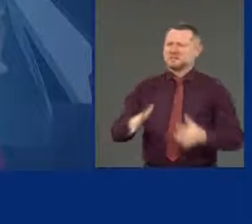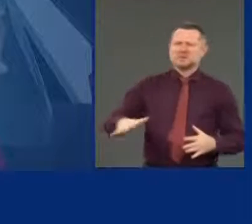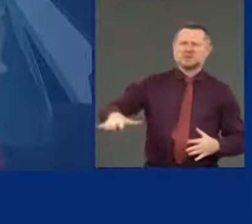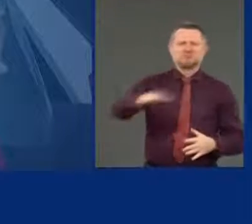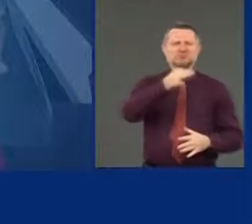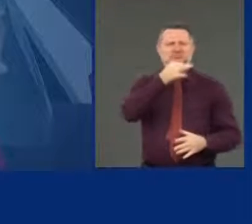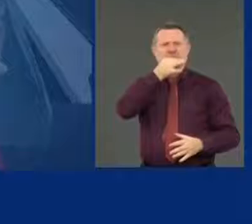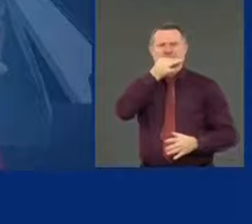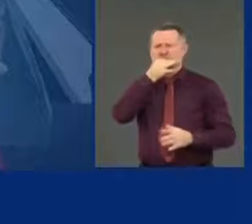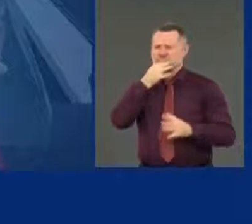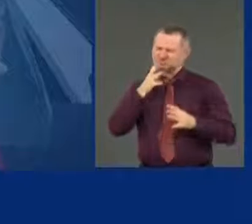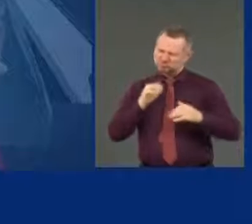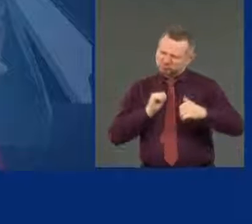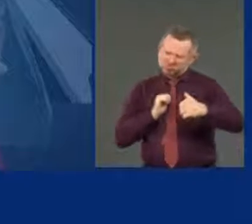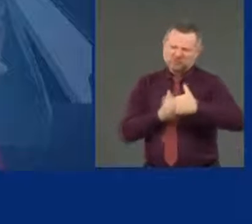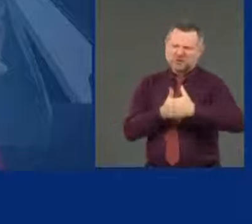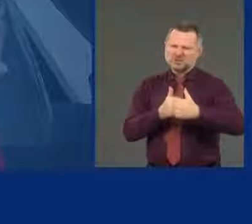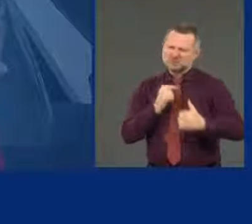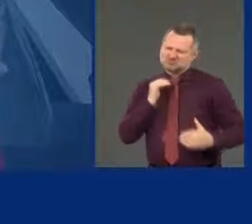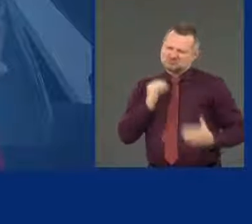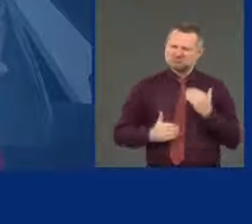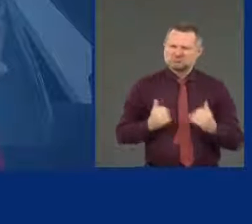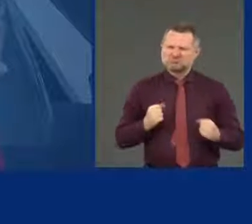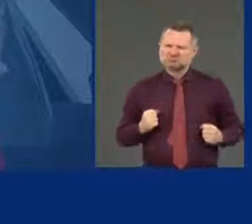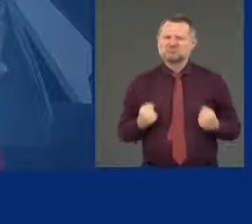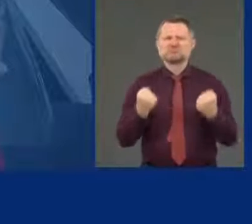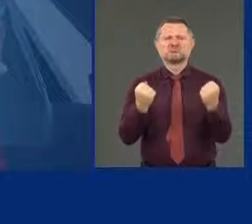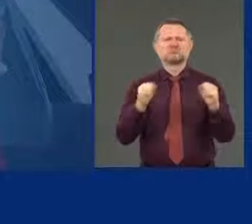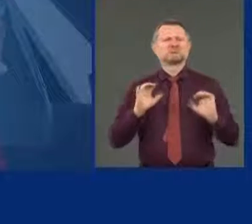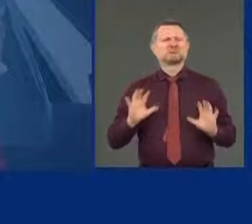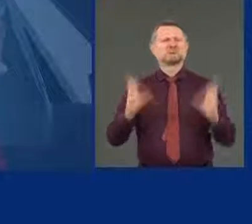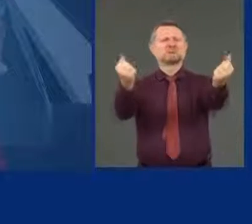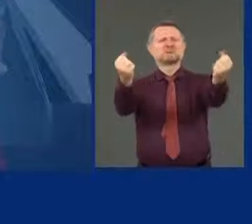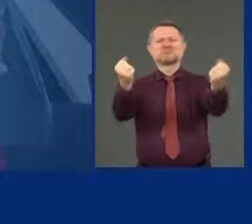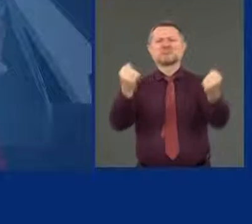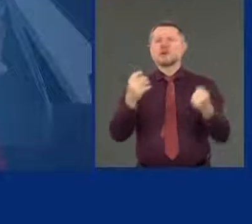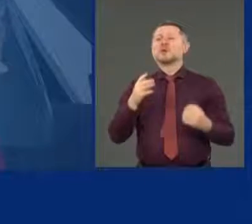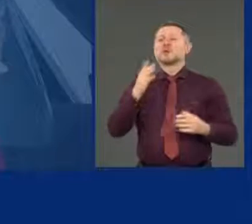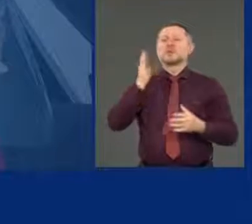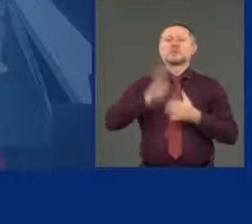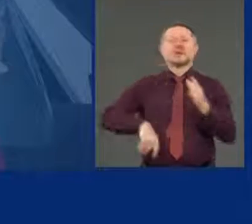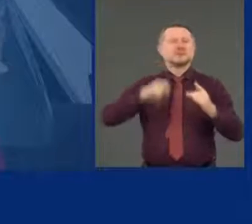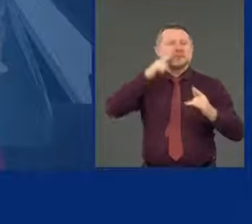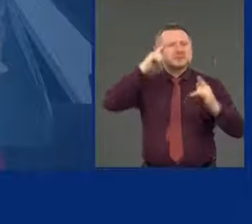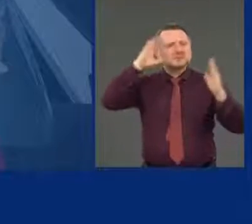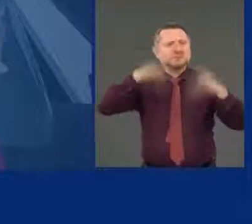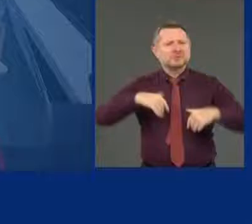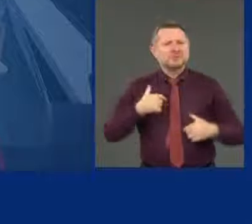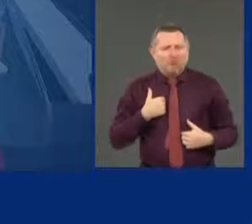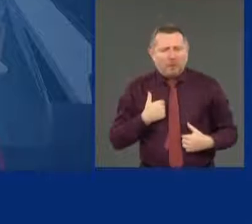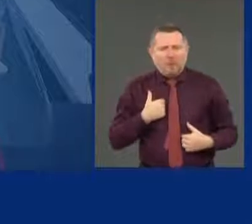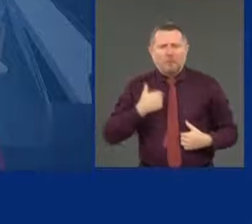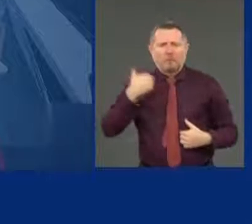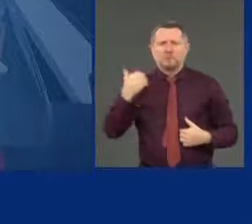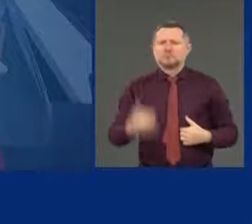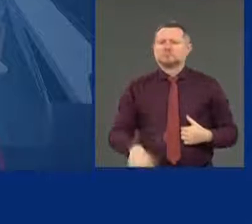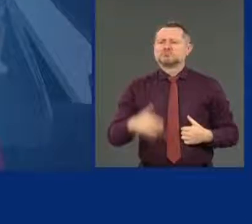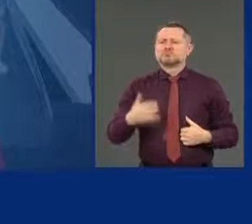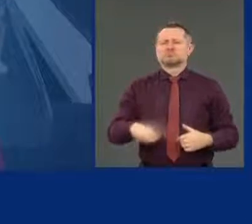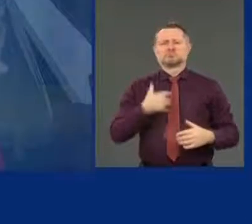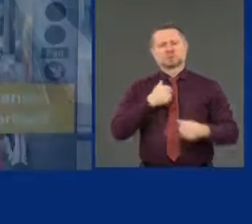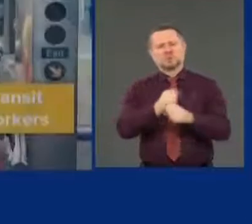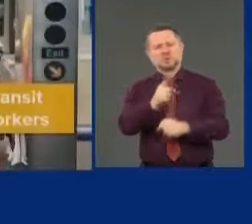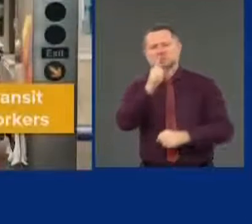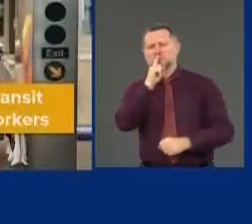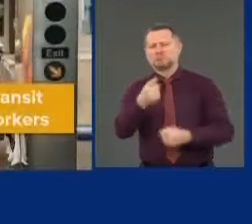the challenge, done more than anyone could ask, more than anyone could expect. And we want to make sure that we remember them